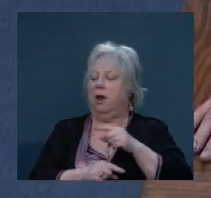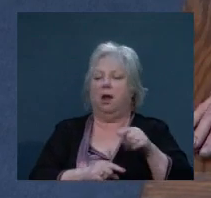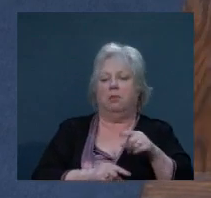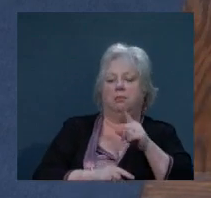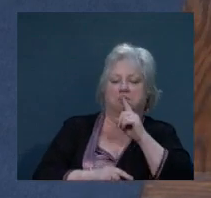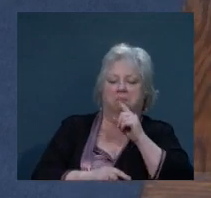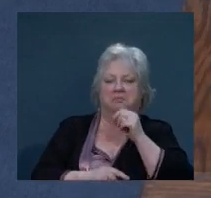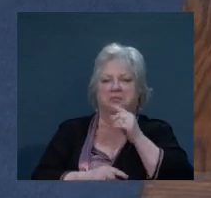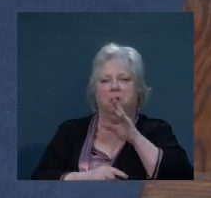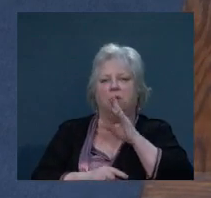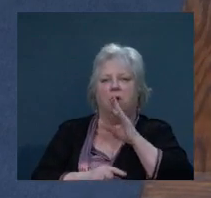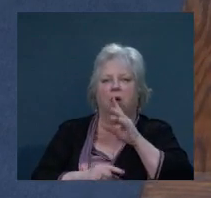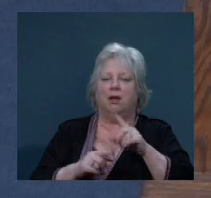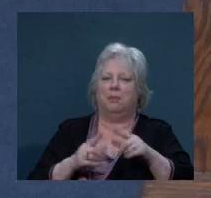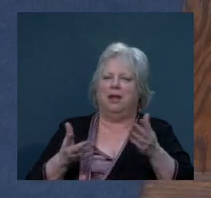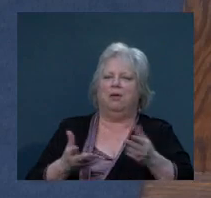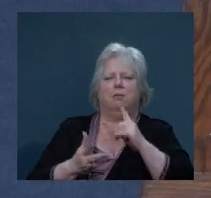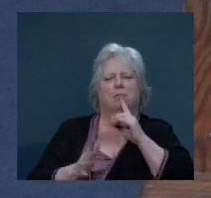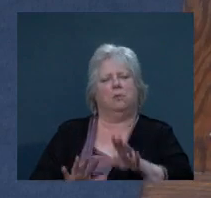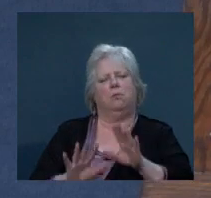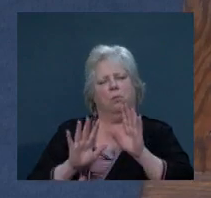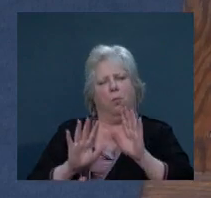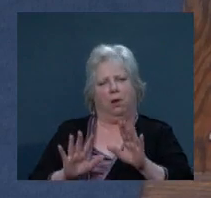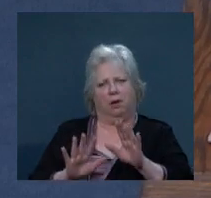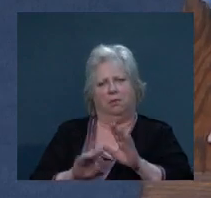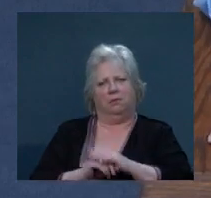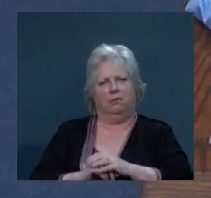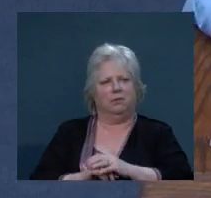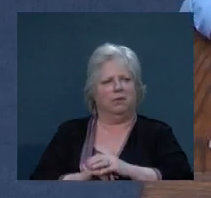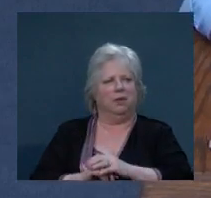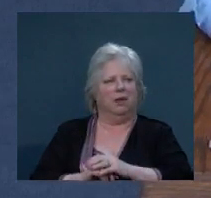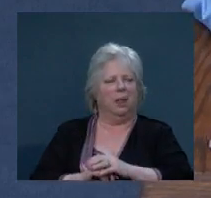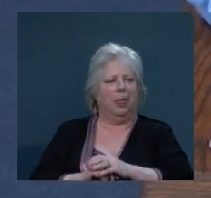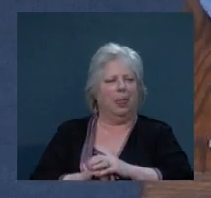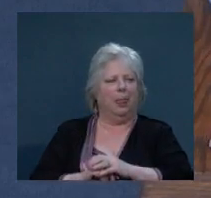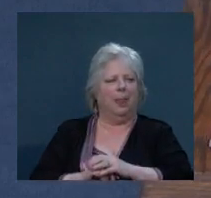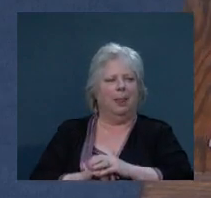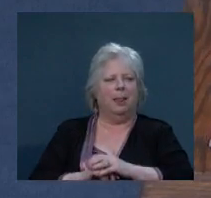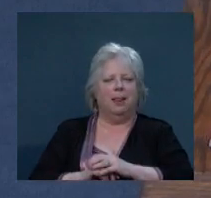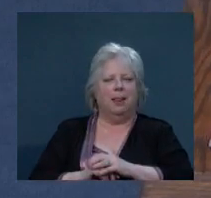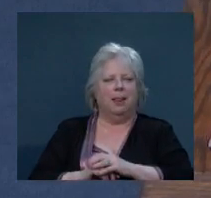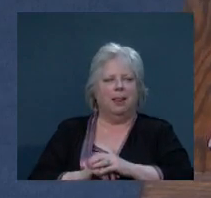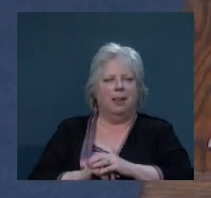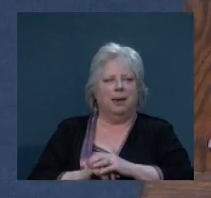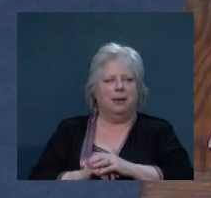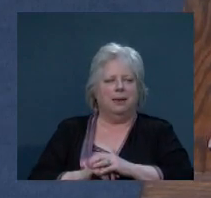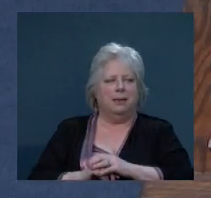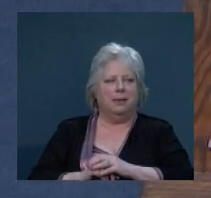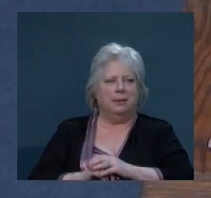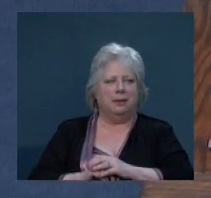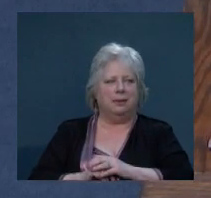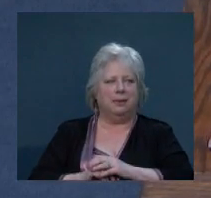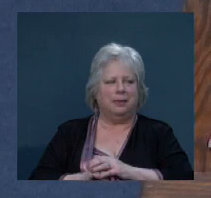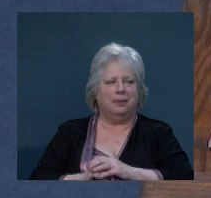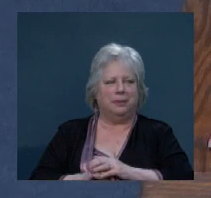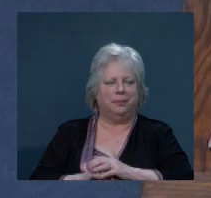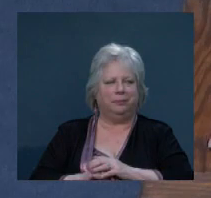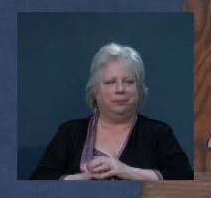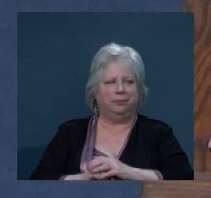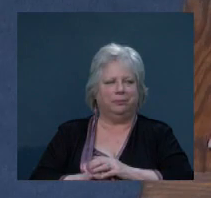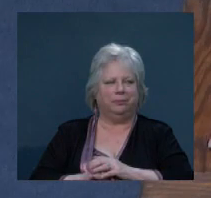there. But here it was excellent. And this is basically a